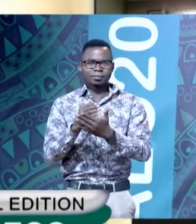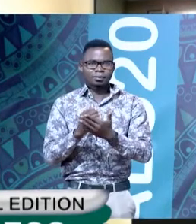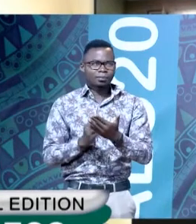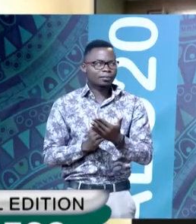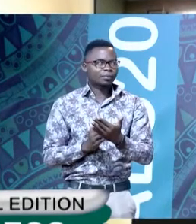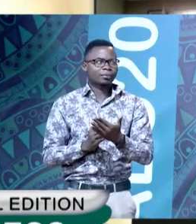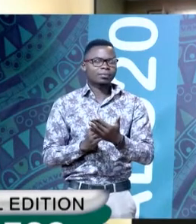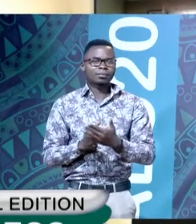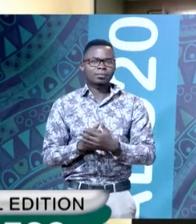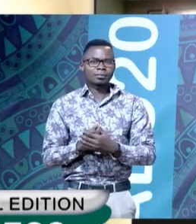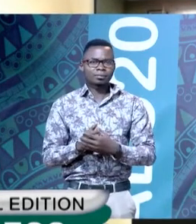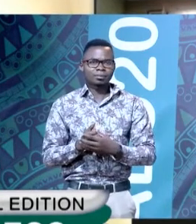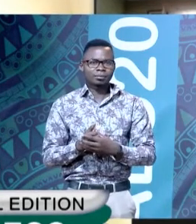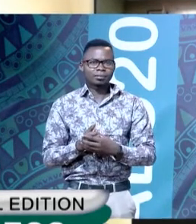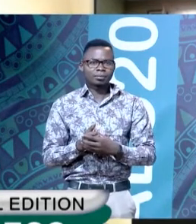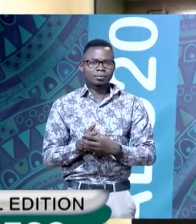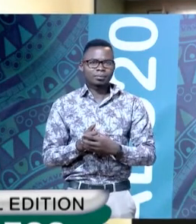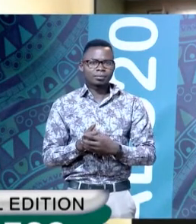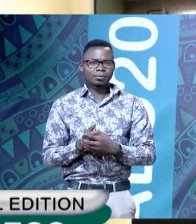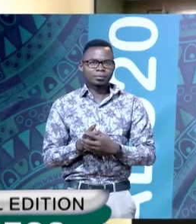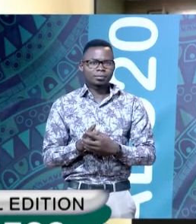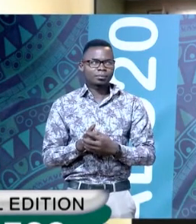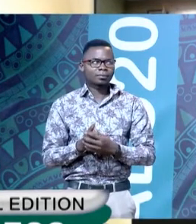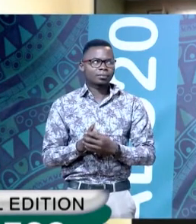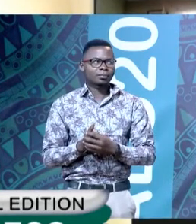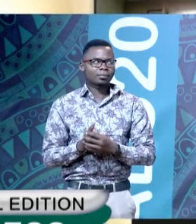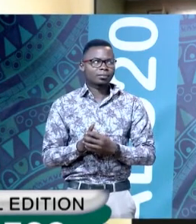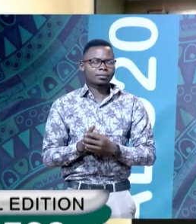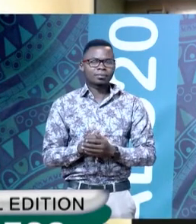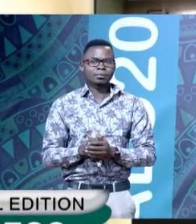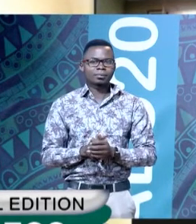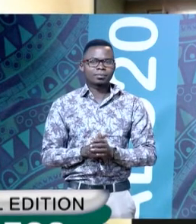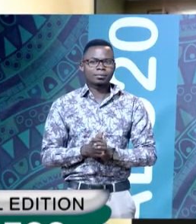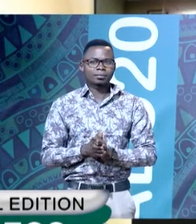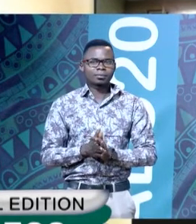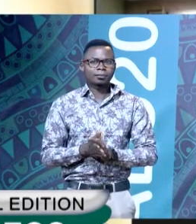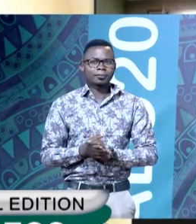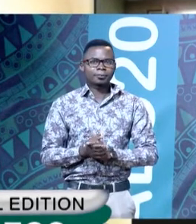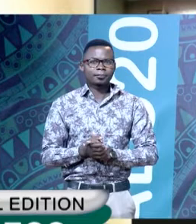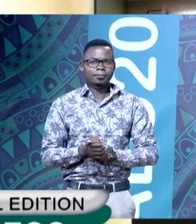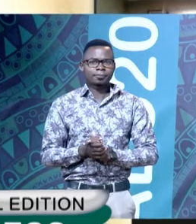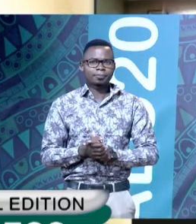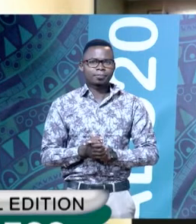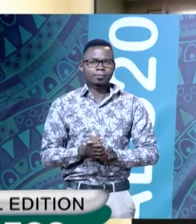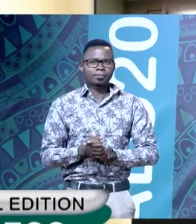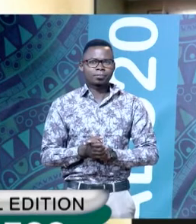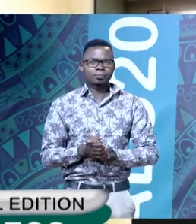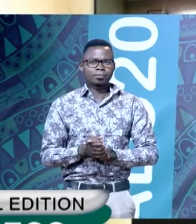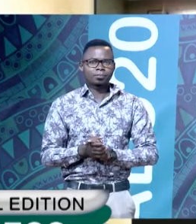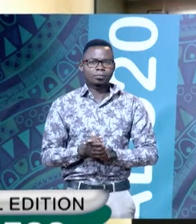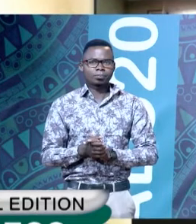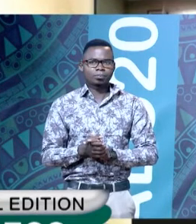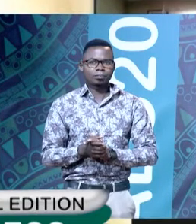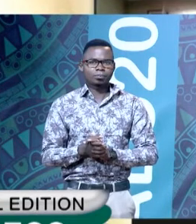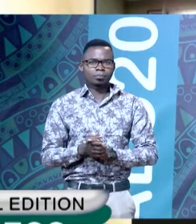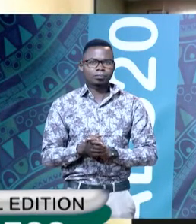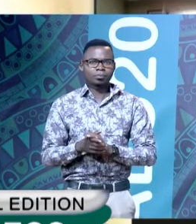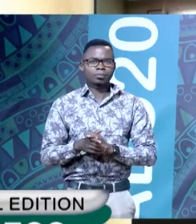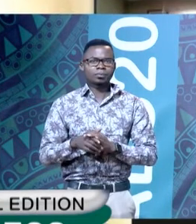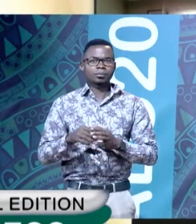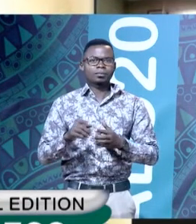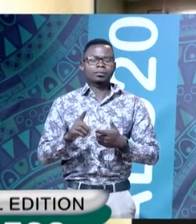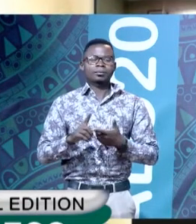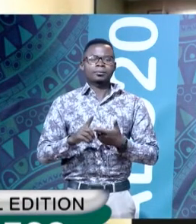would be a very tremendous boost to African economies. And of course, the second